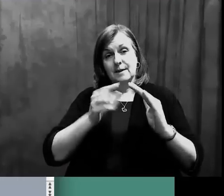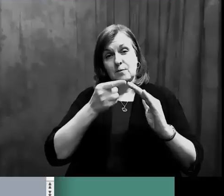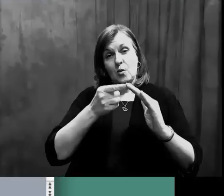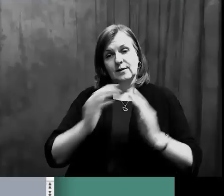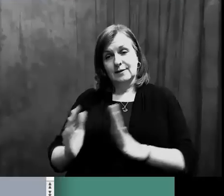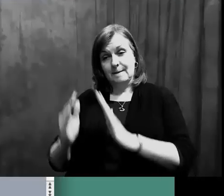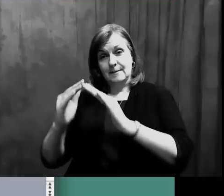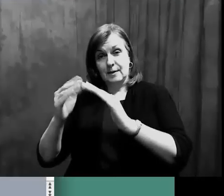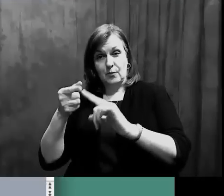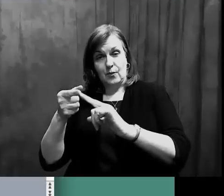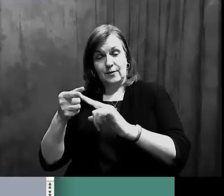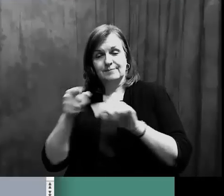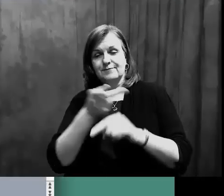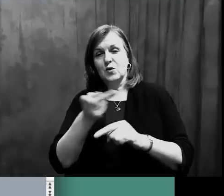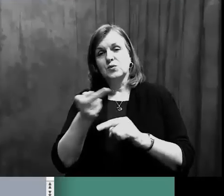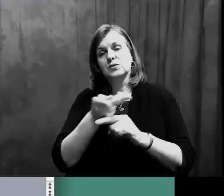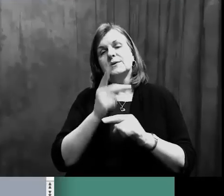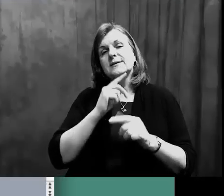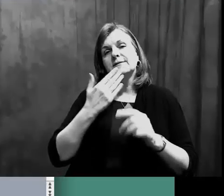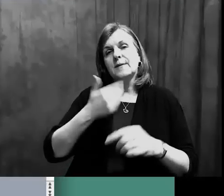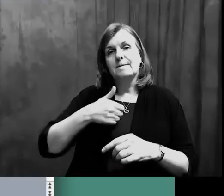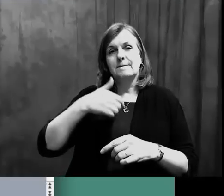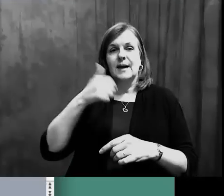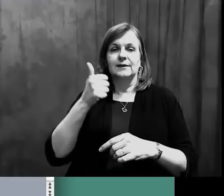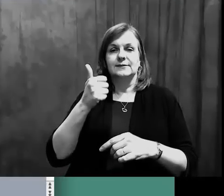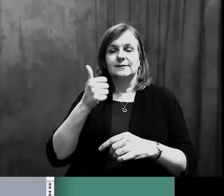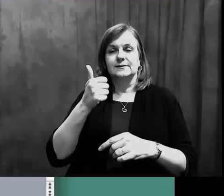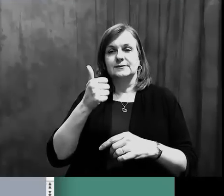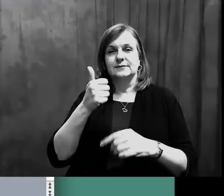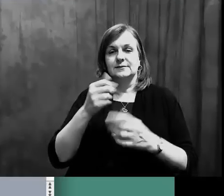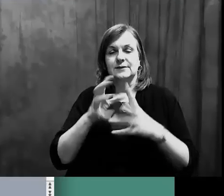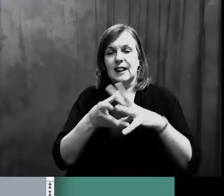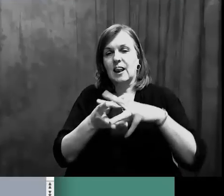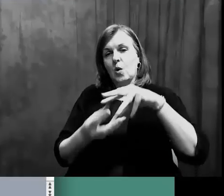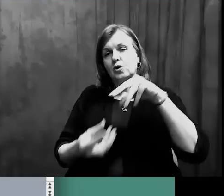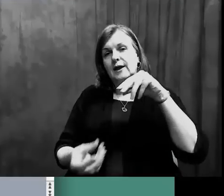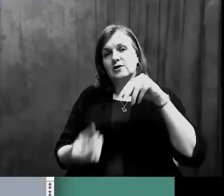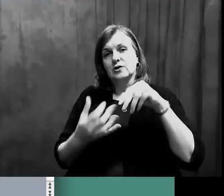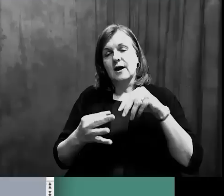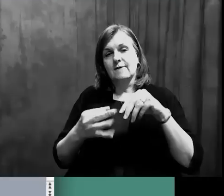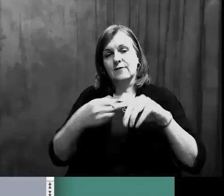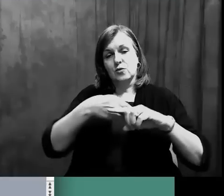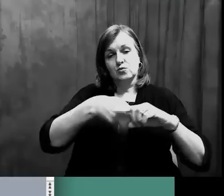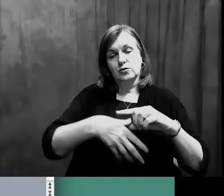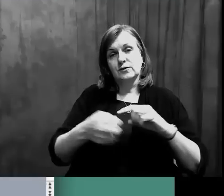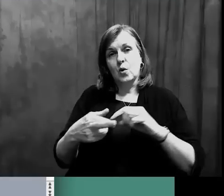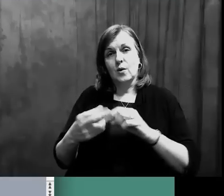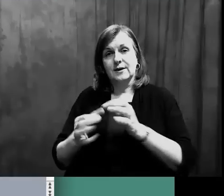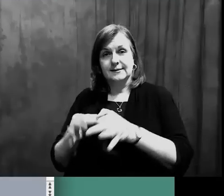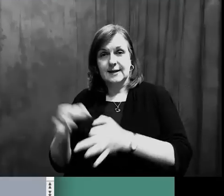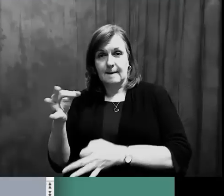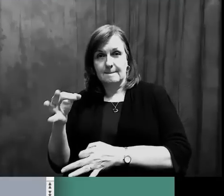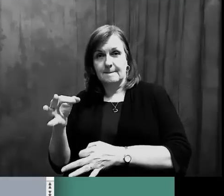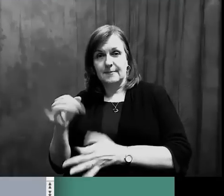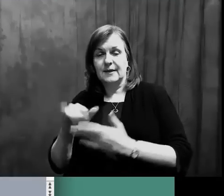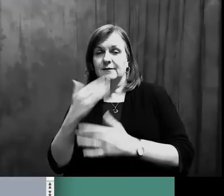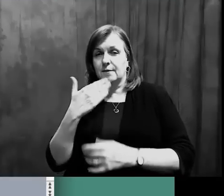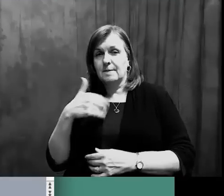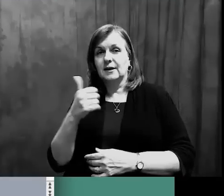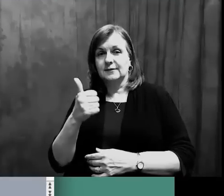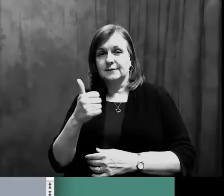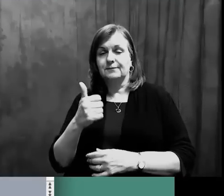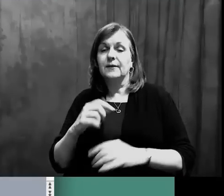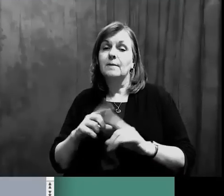okay? When we see the highest peaks here, we're looking for the most promotion or the greatest elongation of